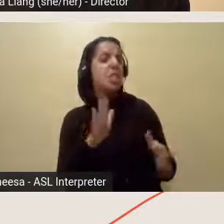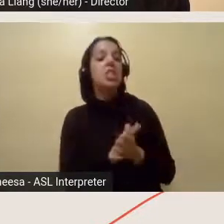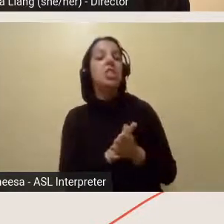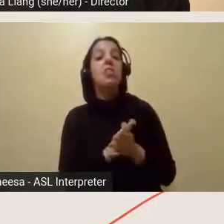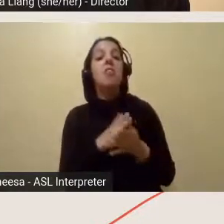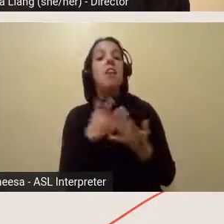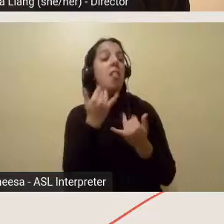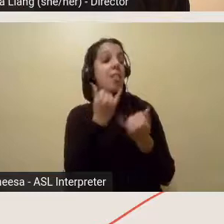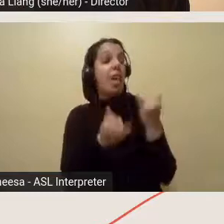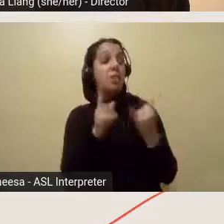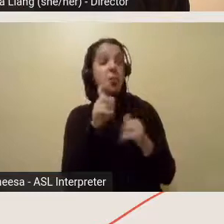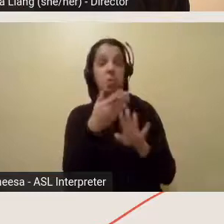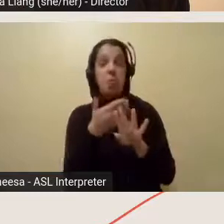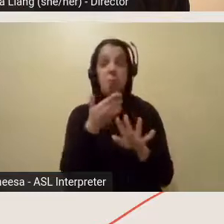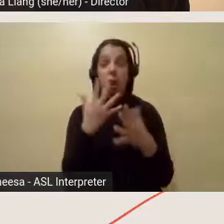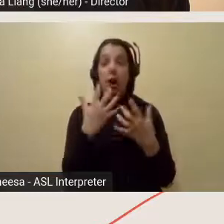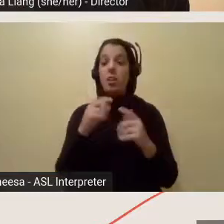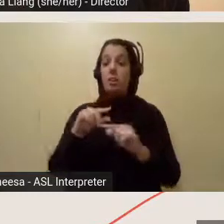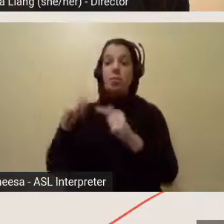to the audience.